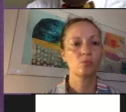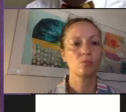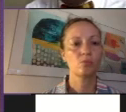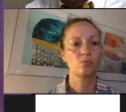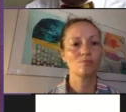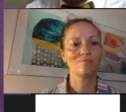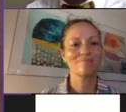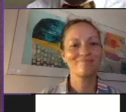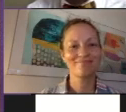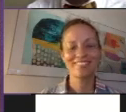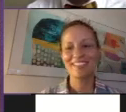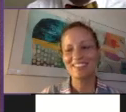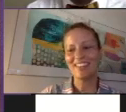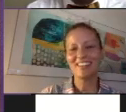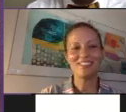learning music.